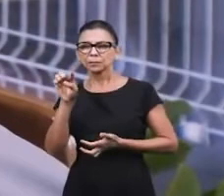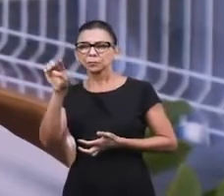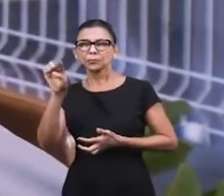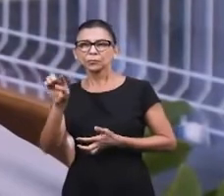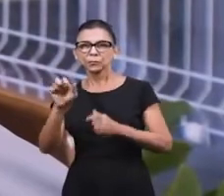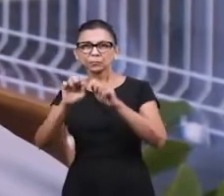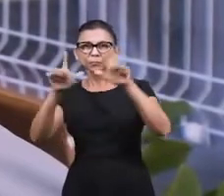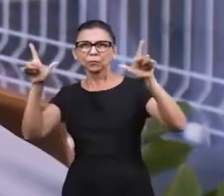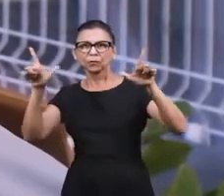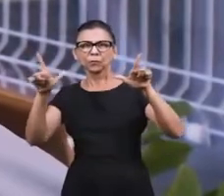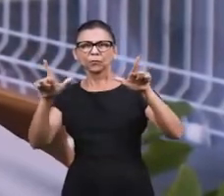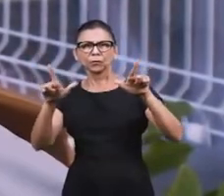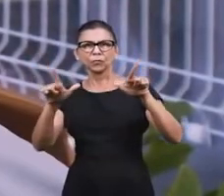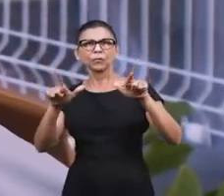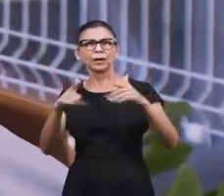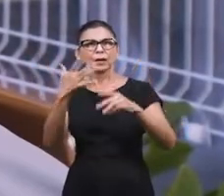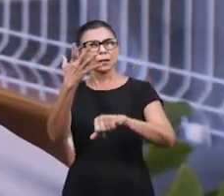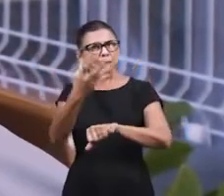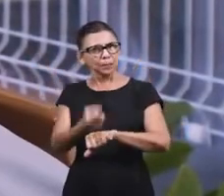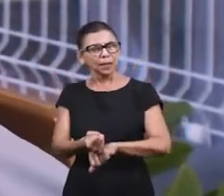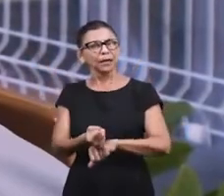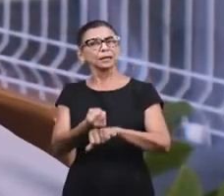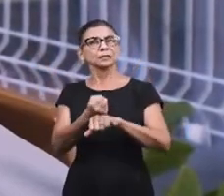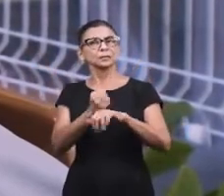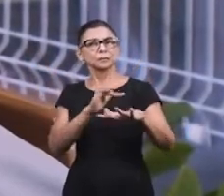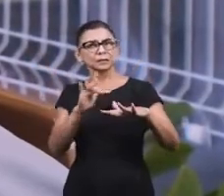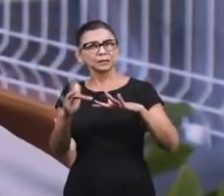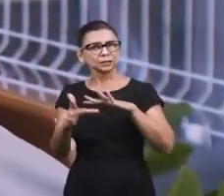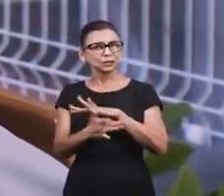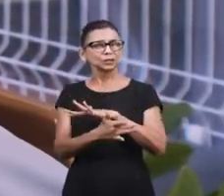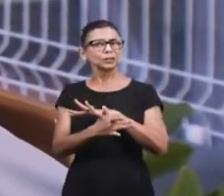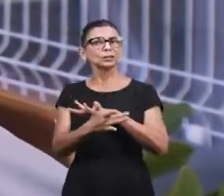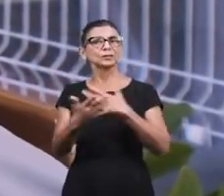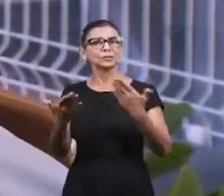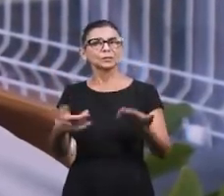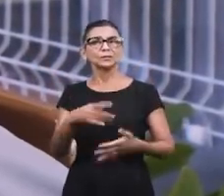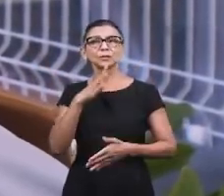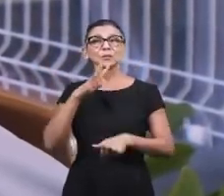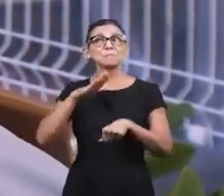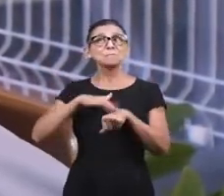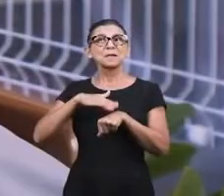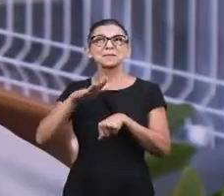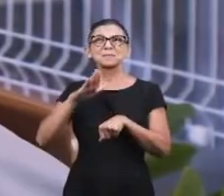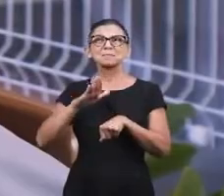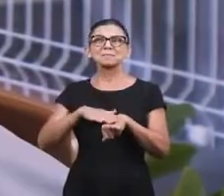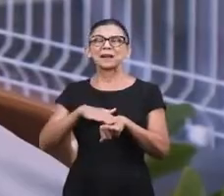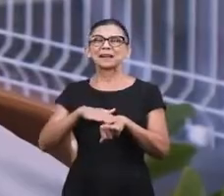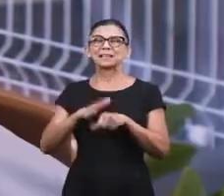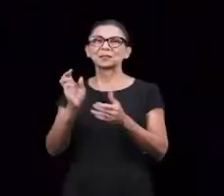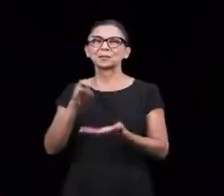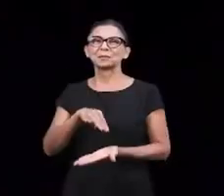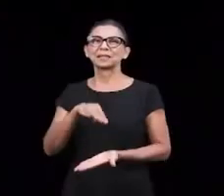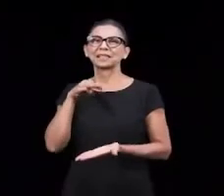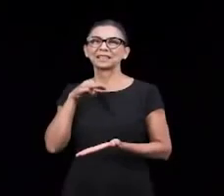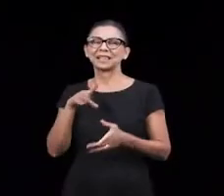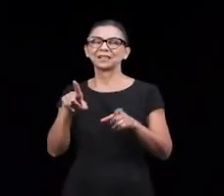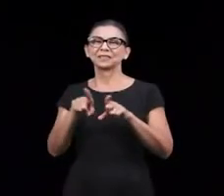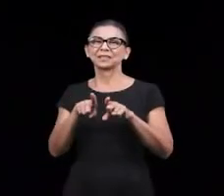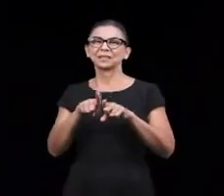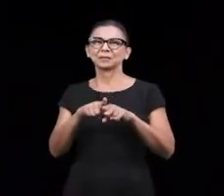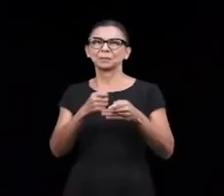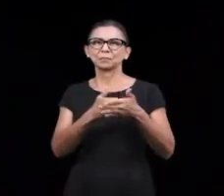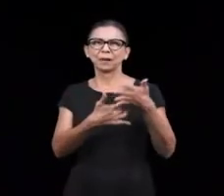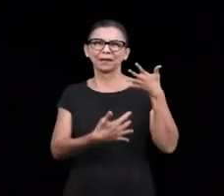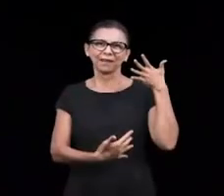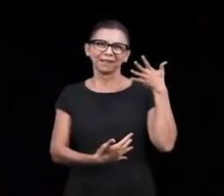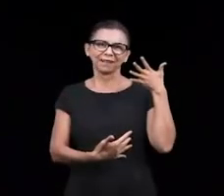and the Radio Mount E. Download our apps freely and browse through them and get to know much more about us and also our digital